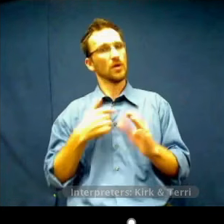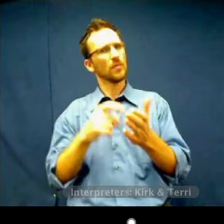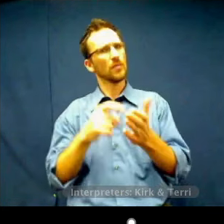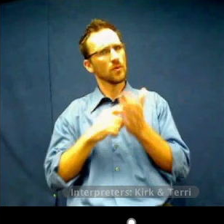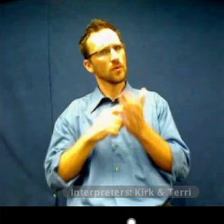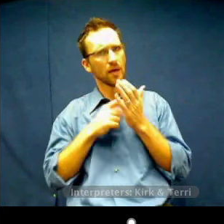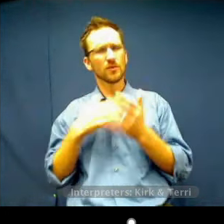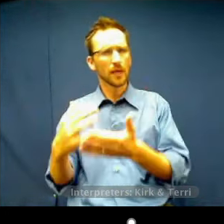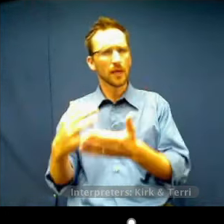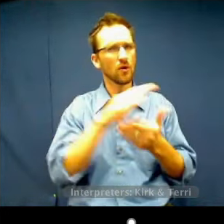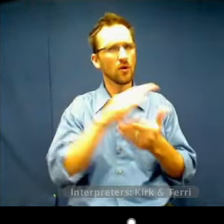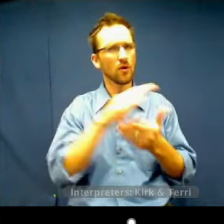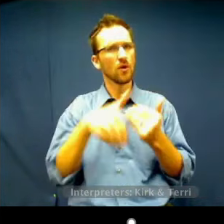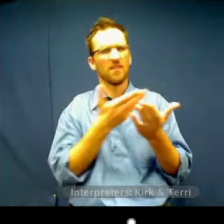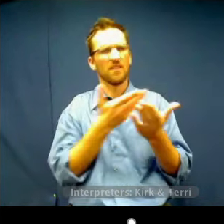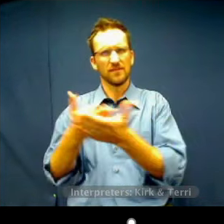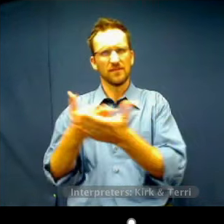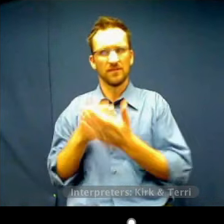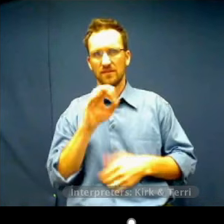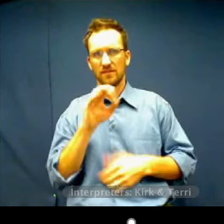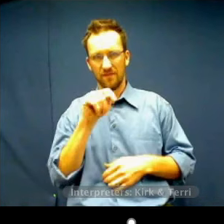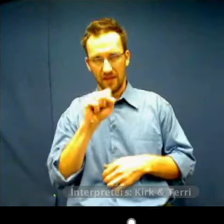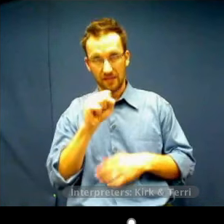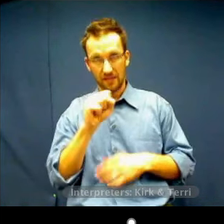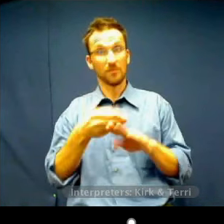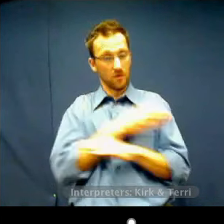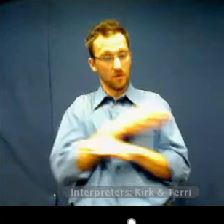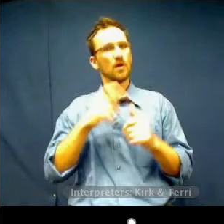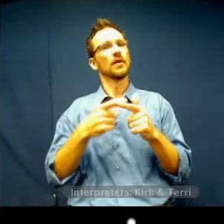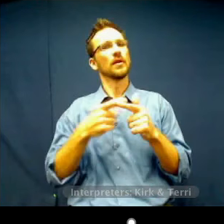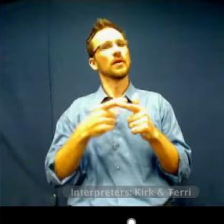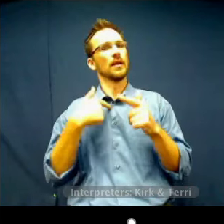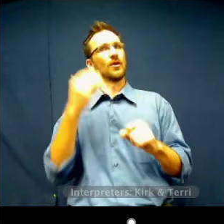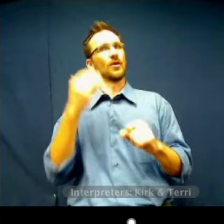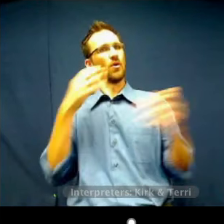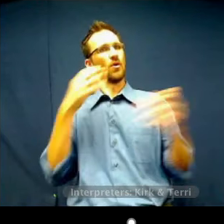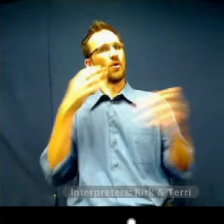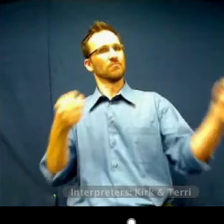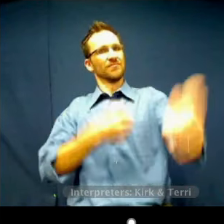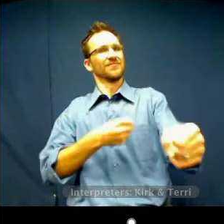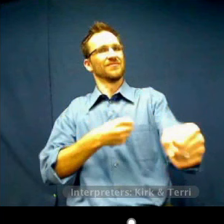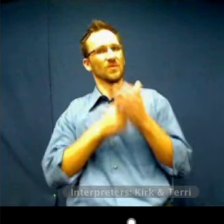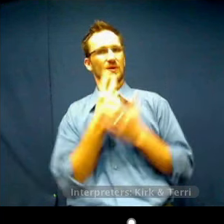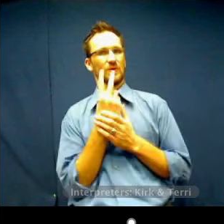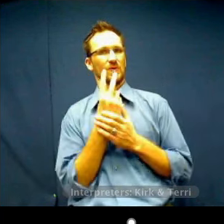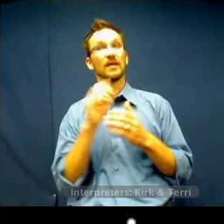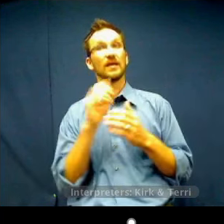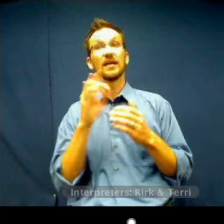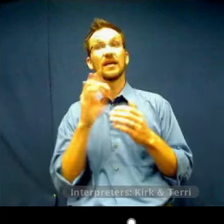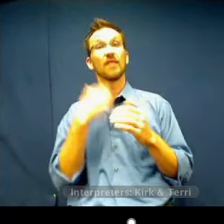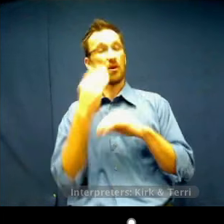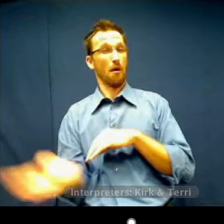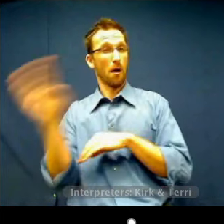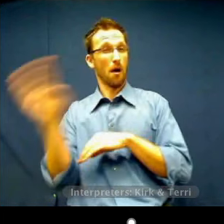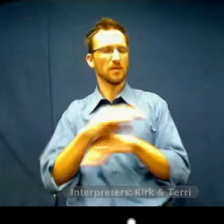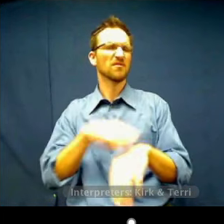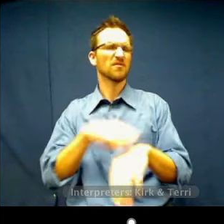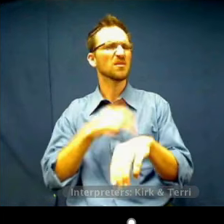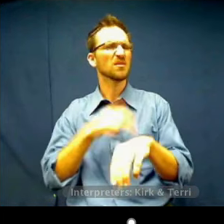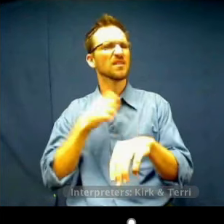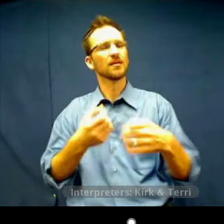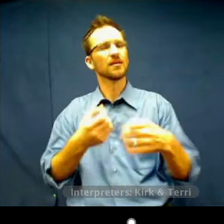to adequately help them staff that case. So if I know it's going to be a day-long settlement, then I know I need a team interpreter. I can